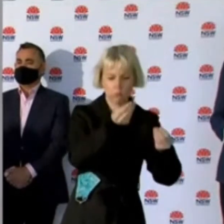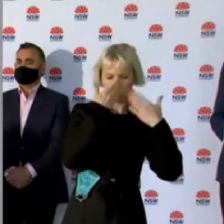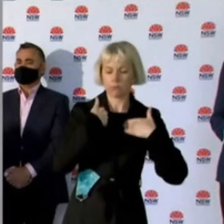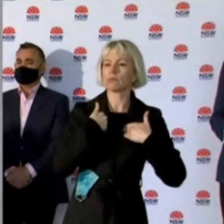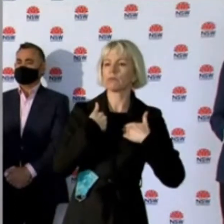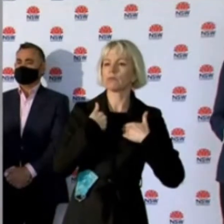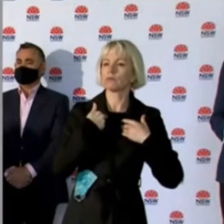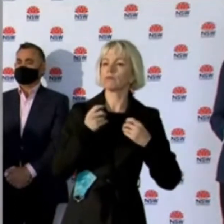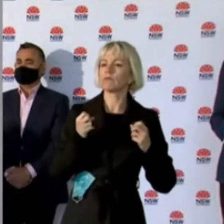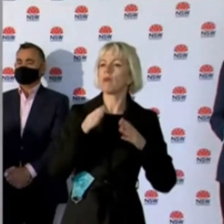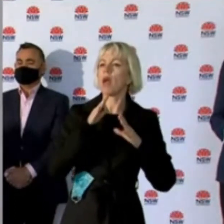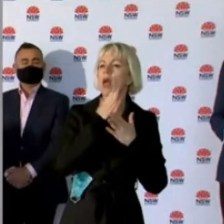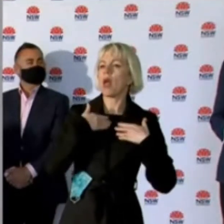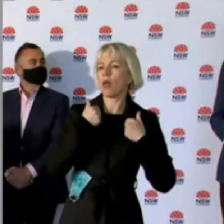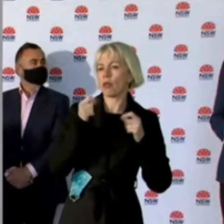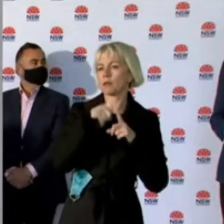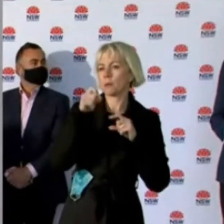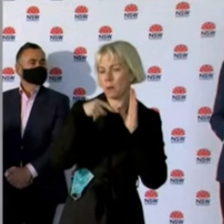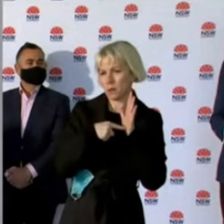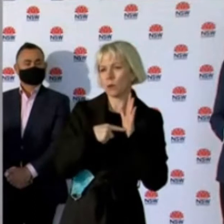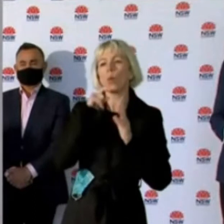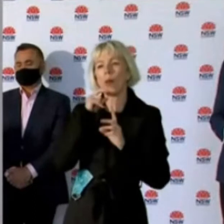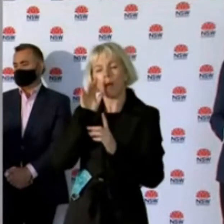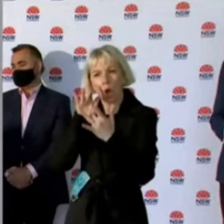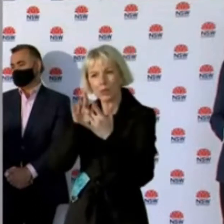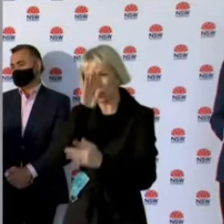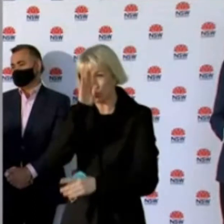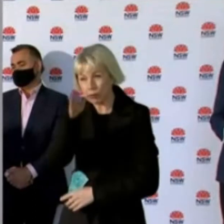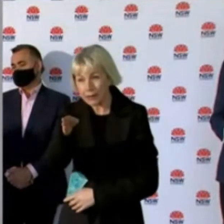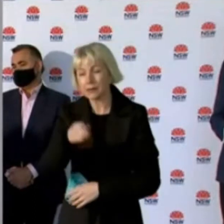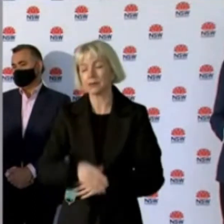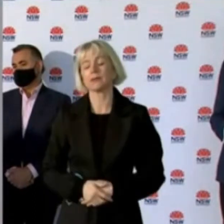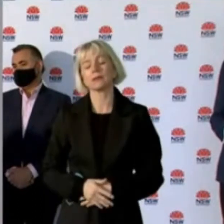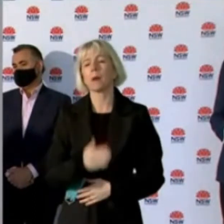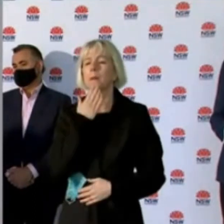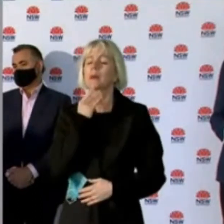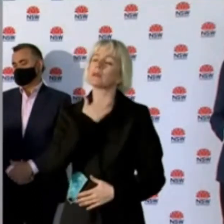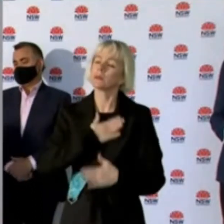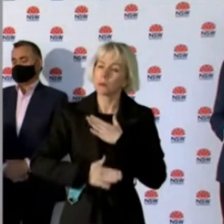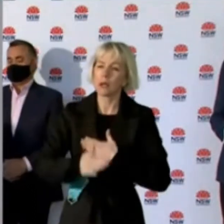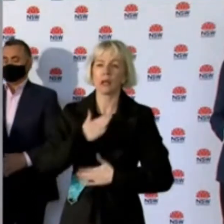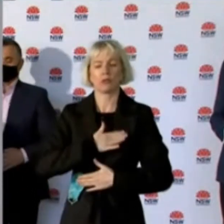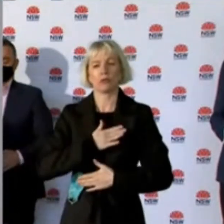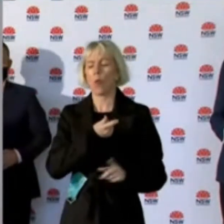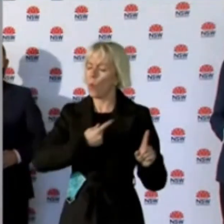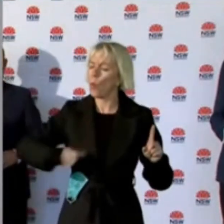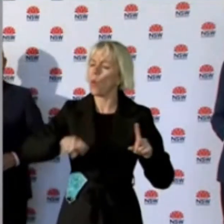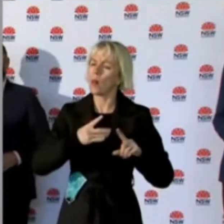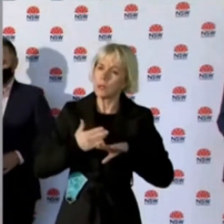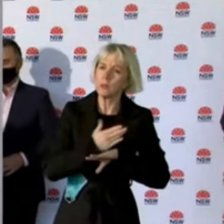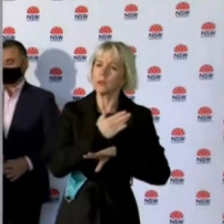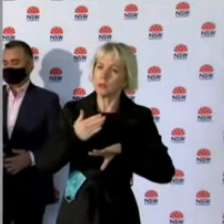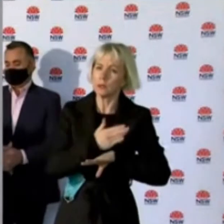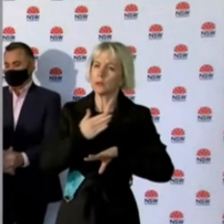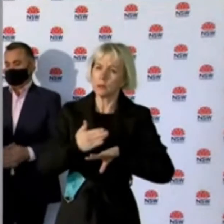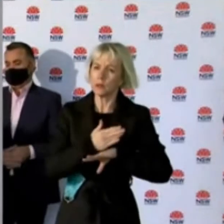be assured that the private pathology and our public system are working very closely to make sure we manage the increased